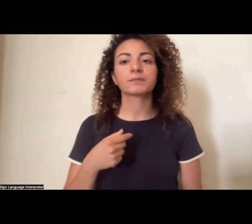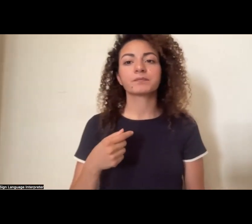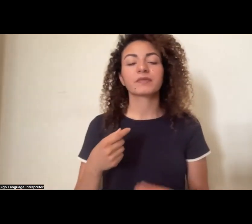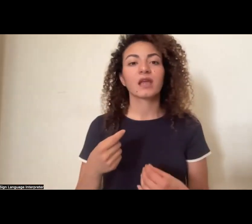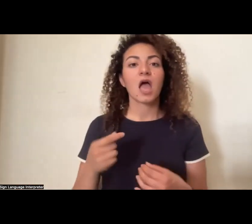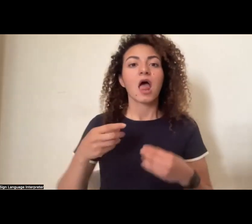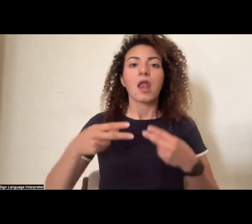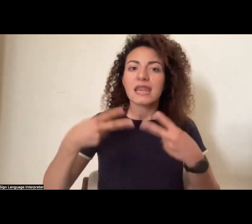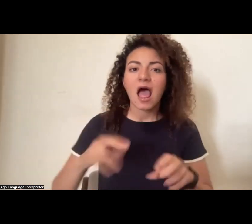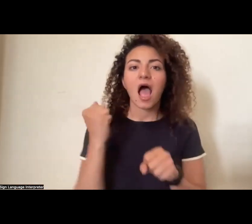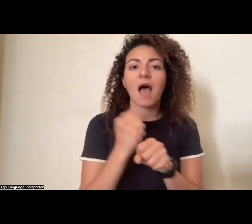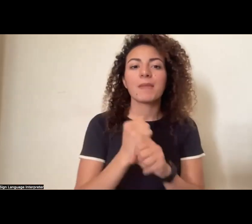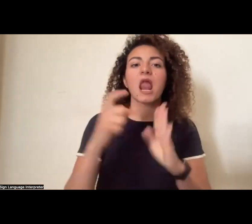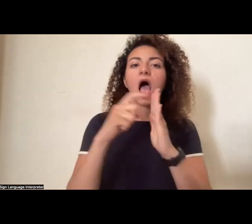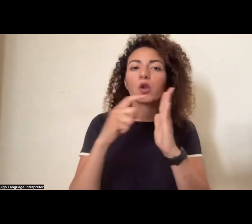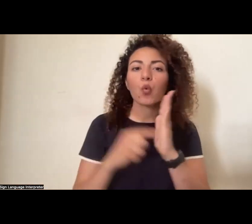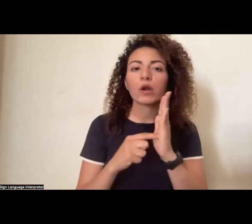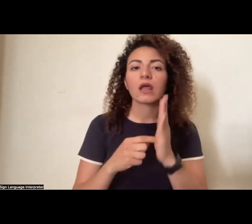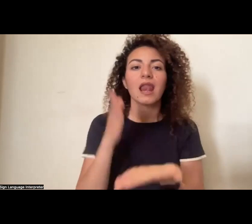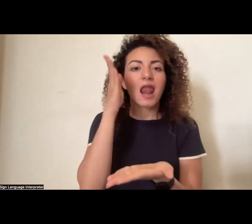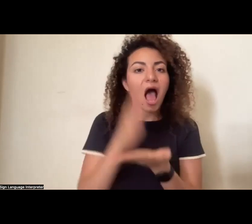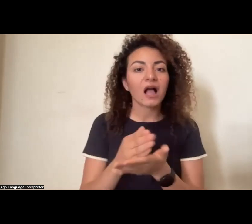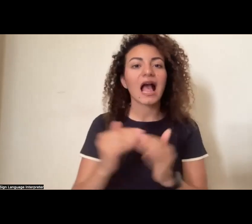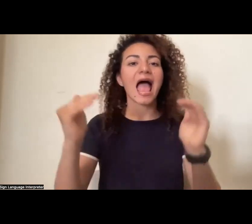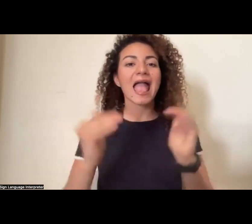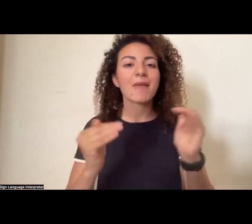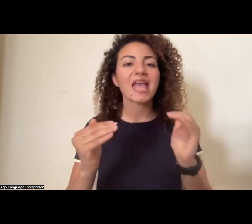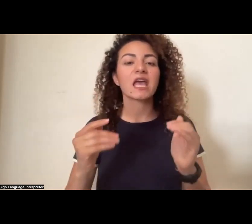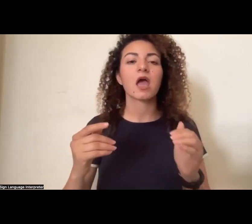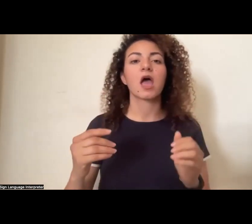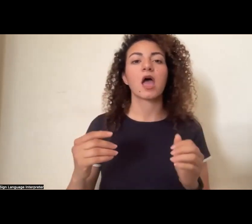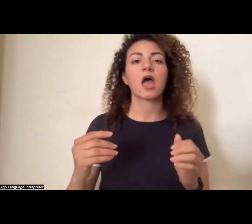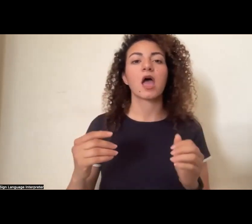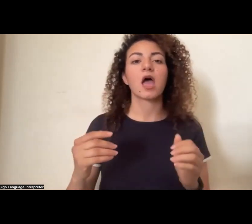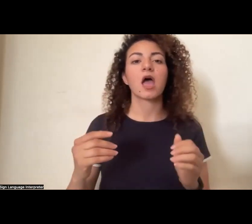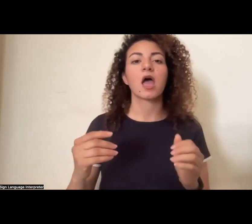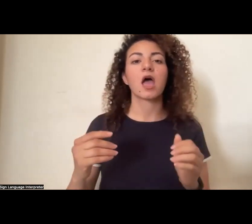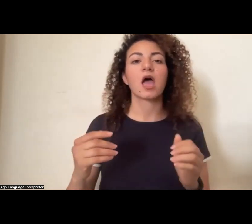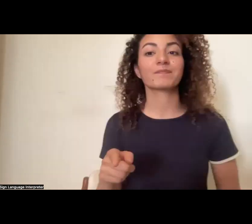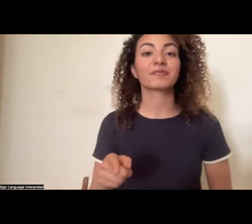to legislate the right to social protection. Now, I don't know how a member of parliament who also belongs